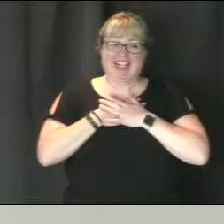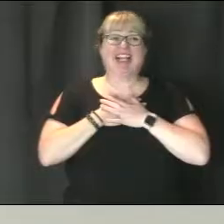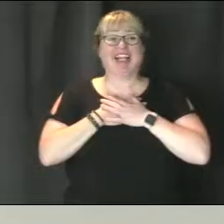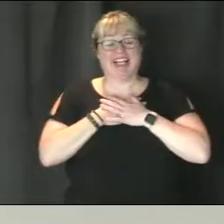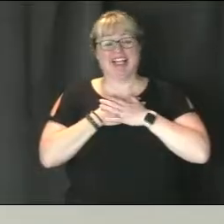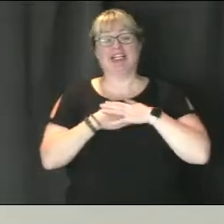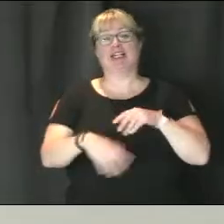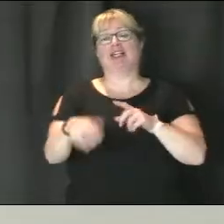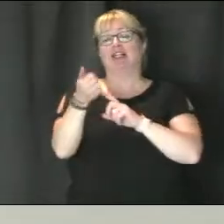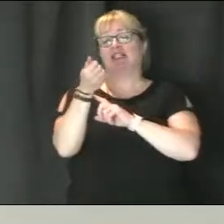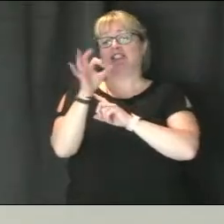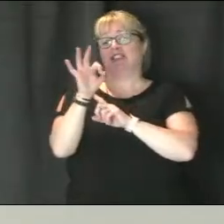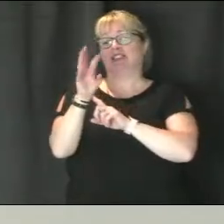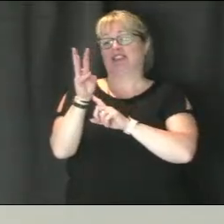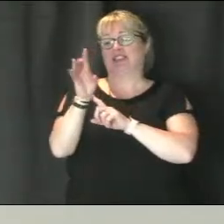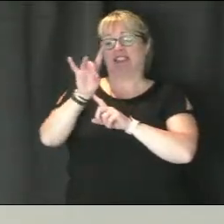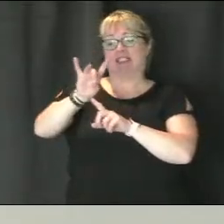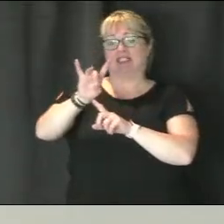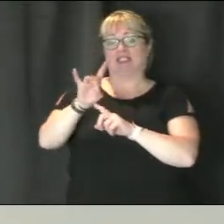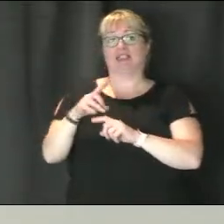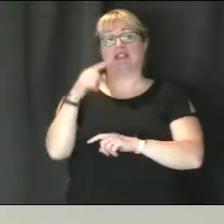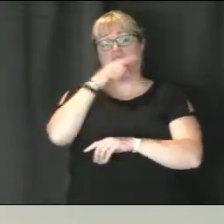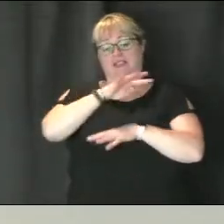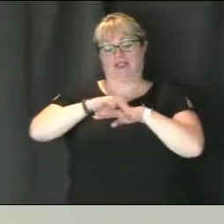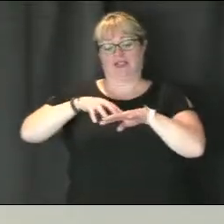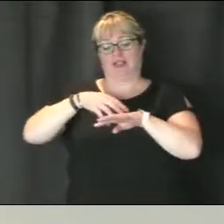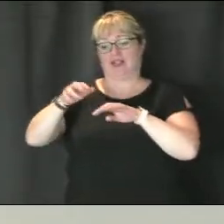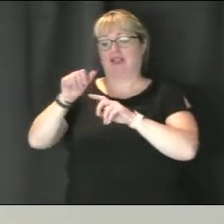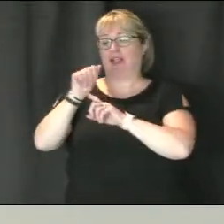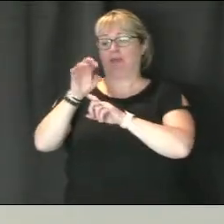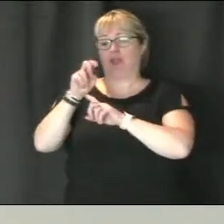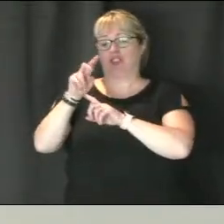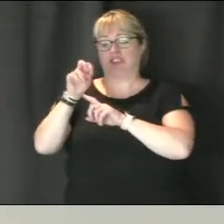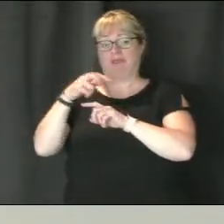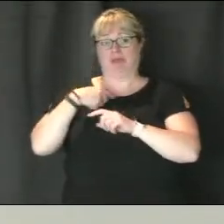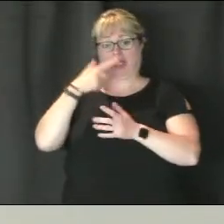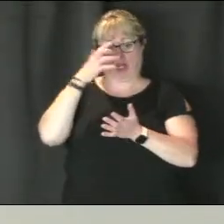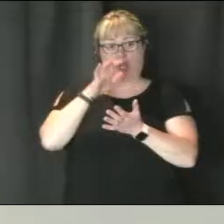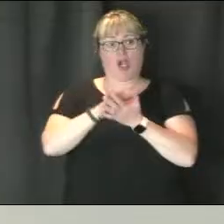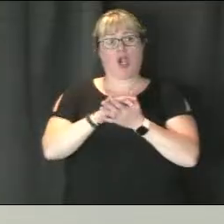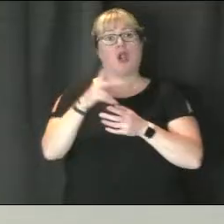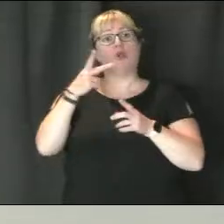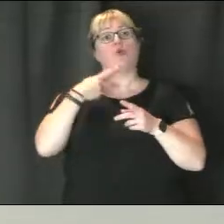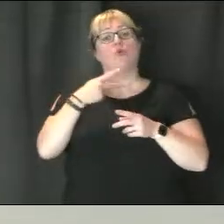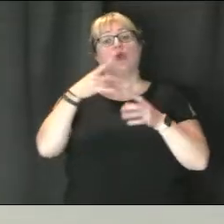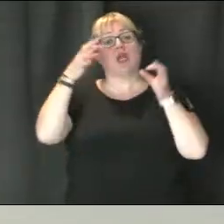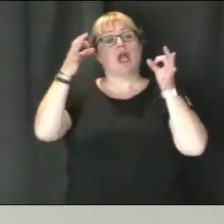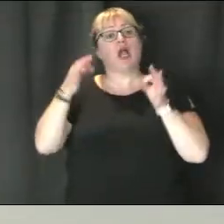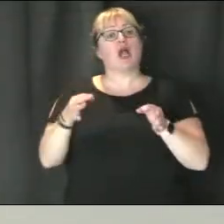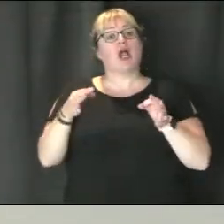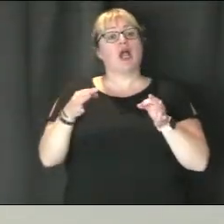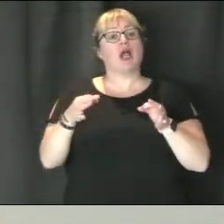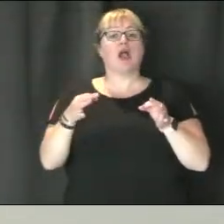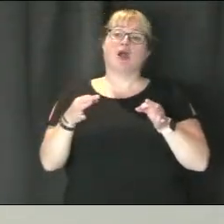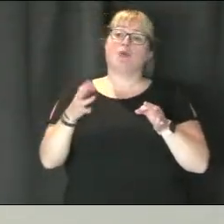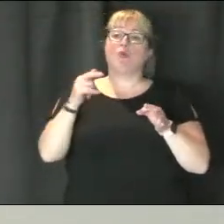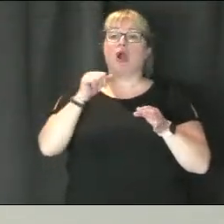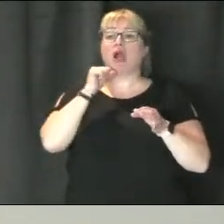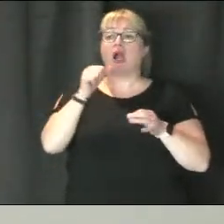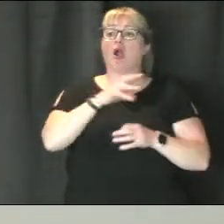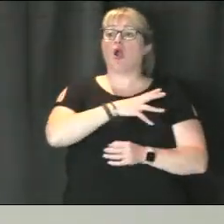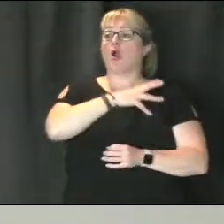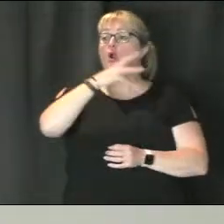In 1968 in Aberdeen, my husband and I decided we would go to the wide open